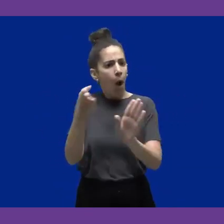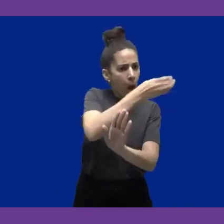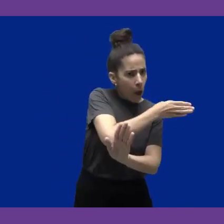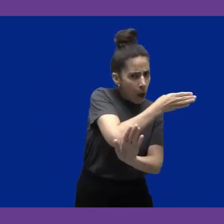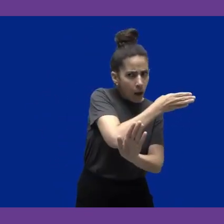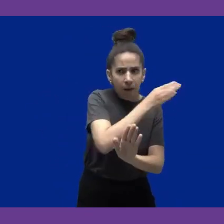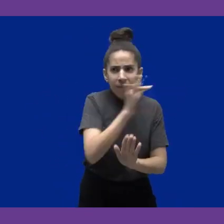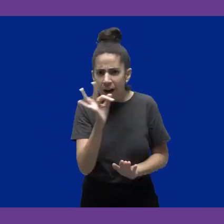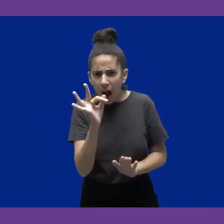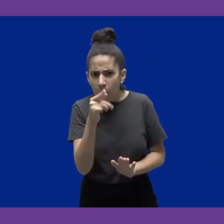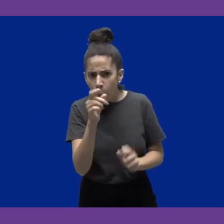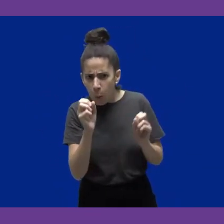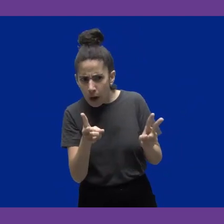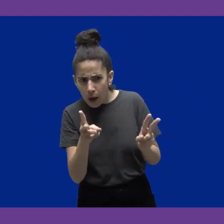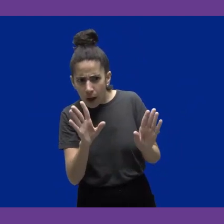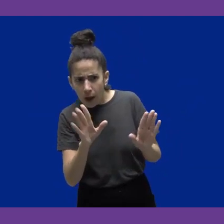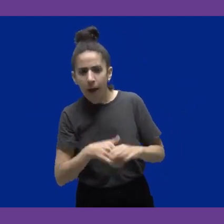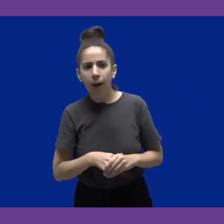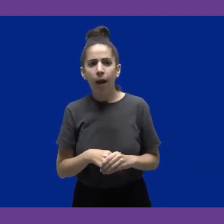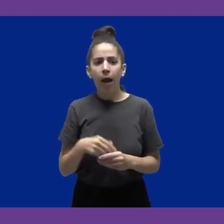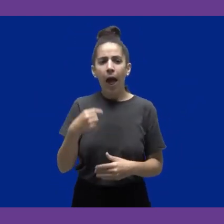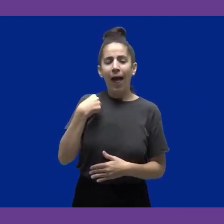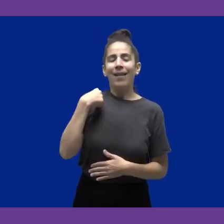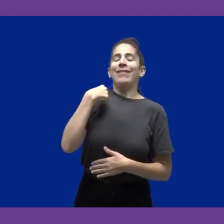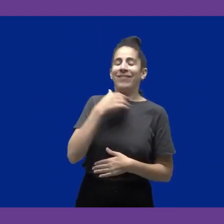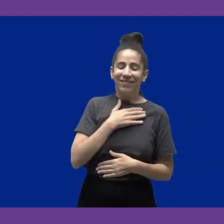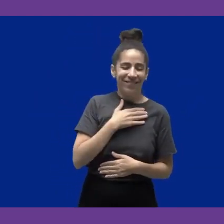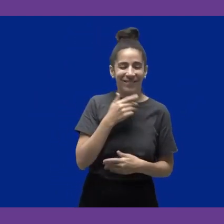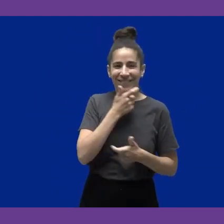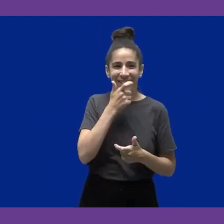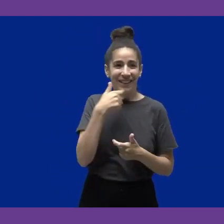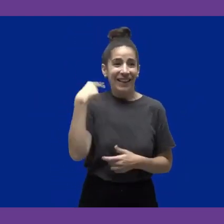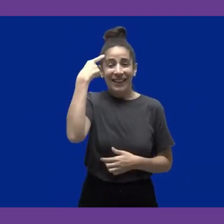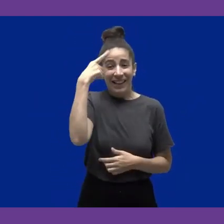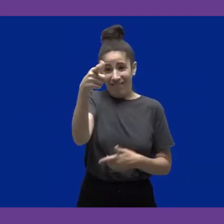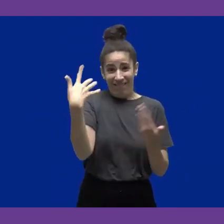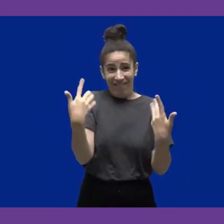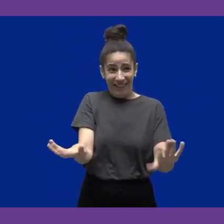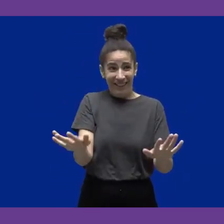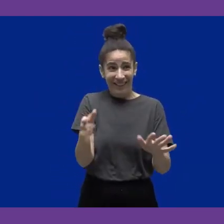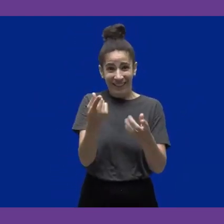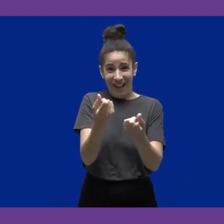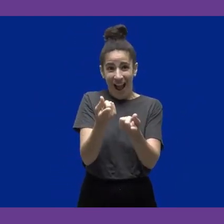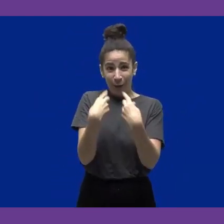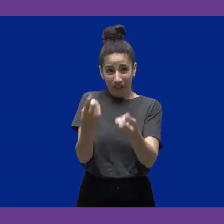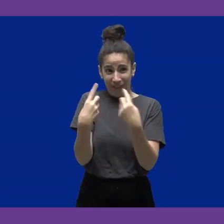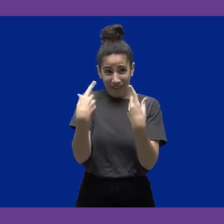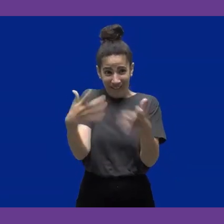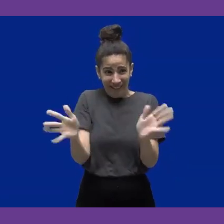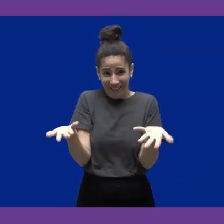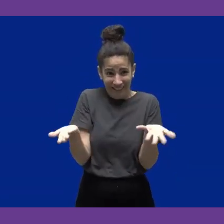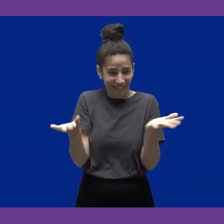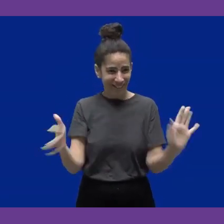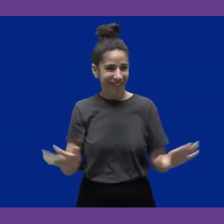fulfilled the whole answer. So Thank you very much. We have another very interesting question about a